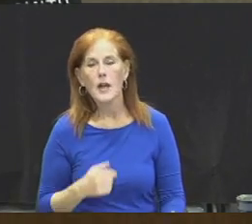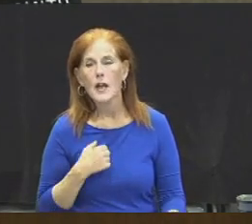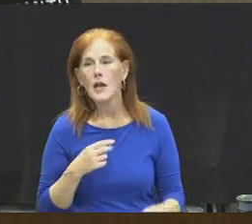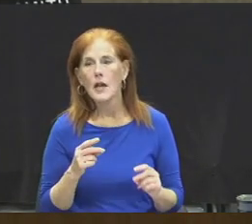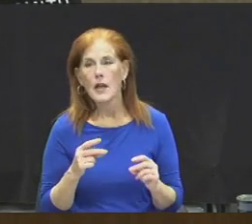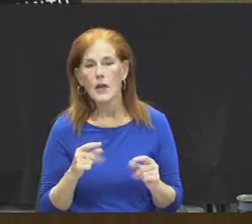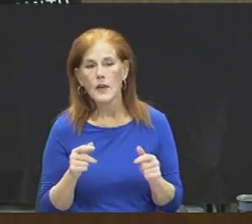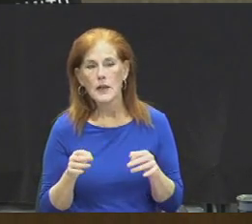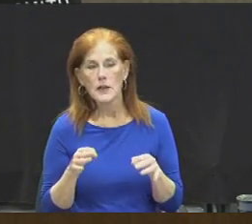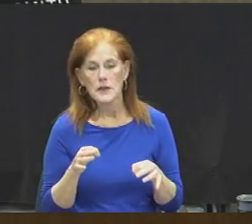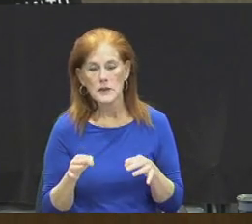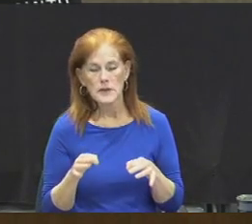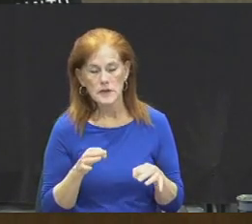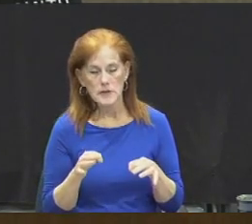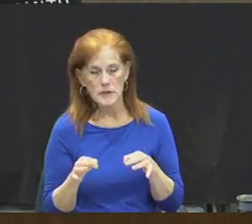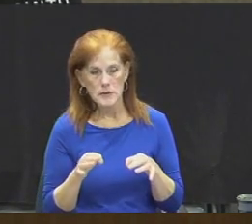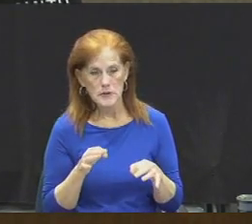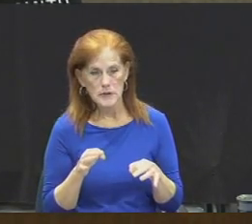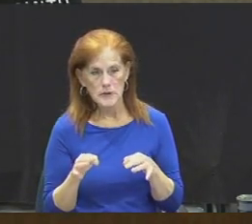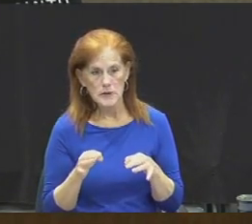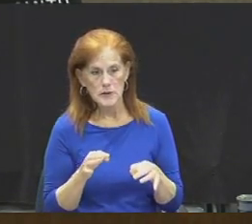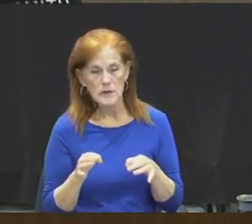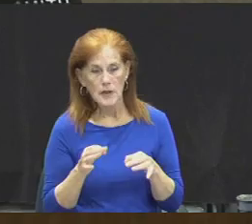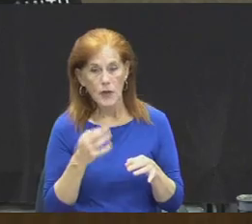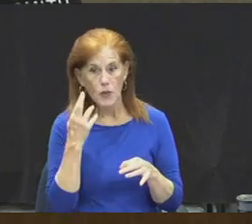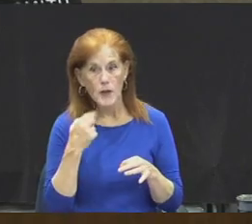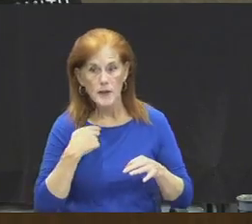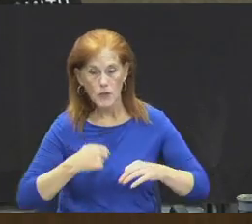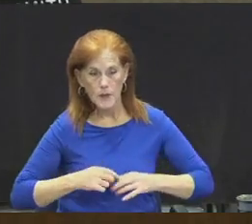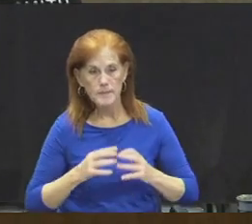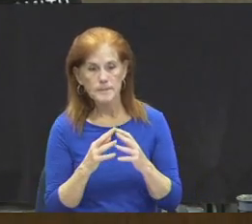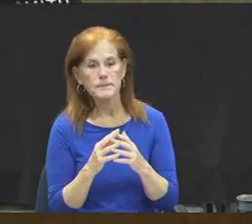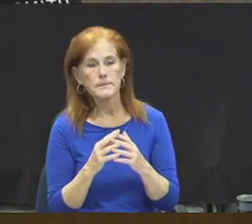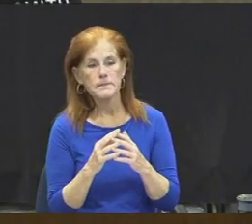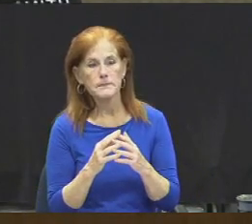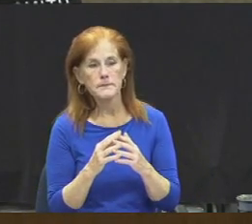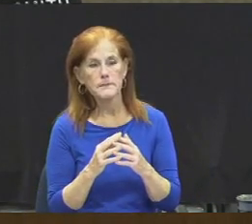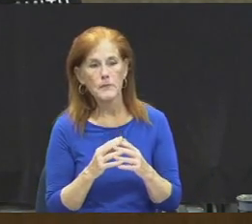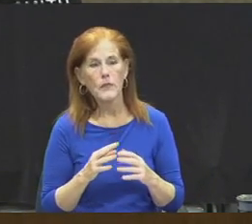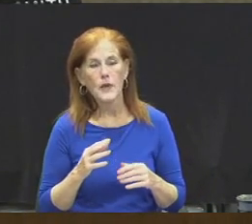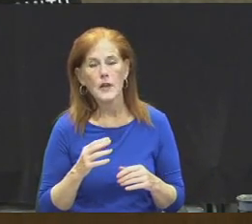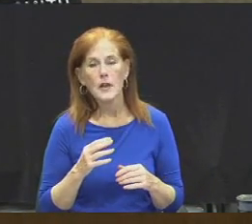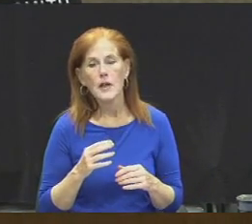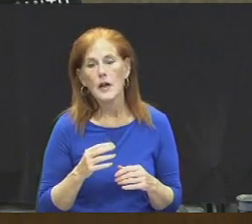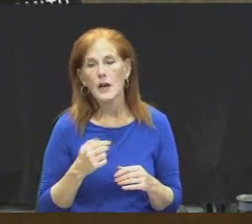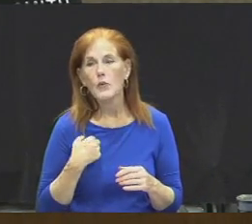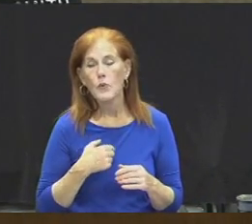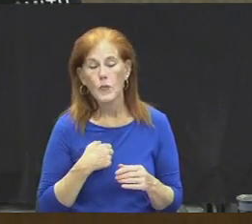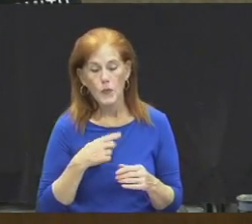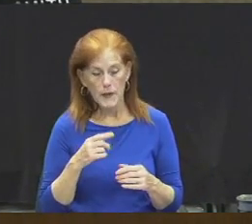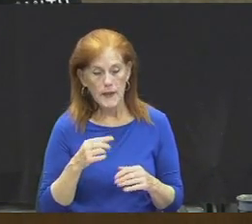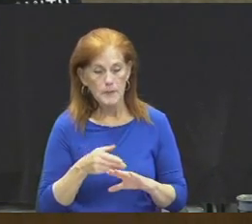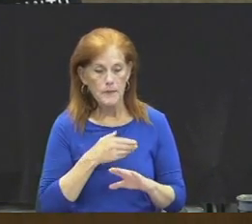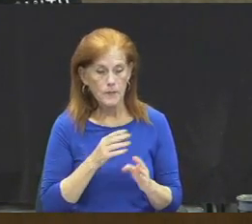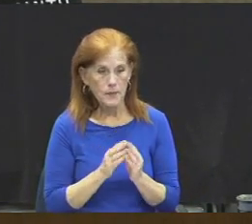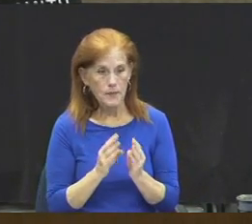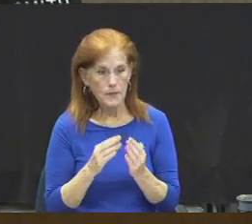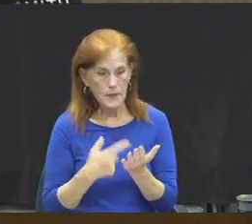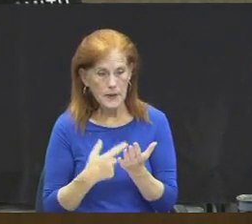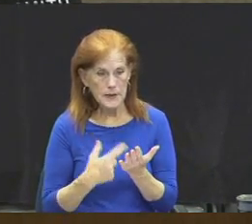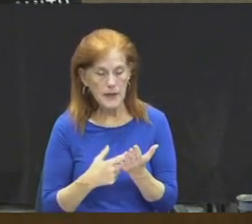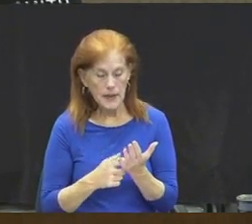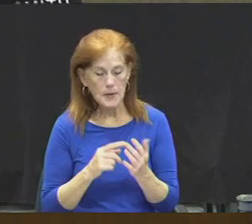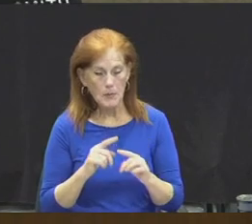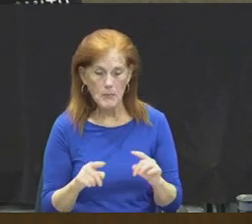run through kind of our purpose, which we were talking about a little bit before the meeting, but irrespective of